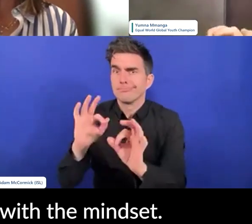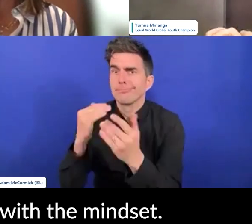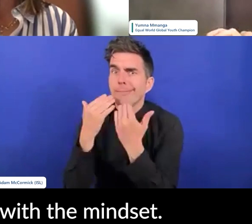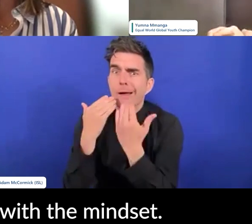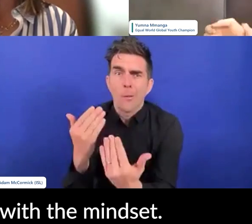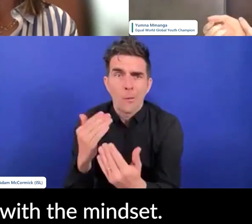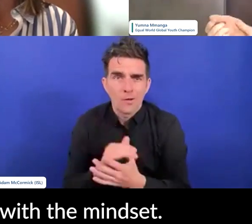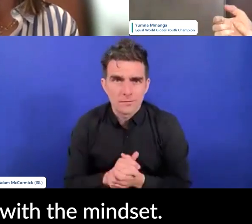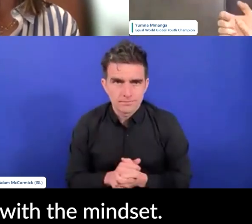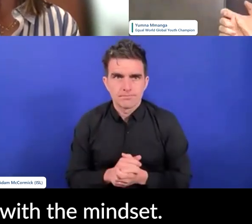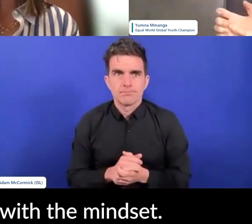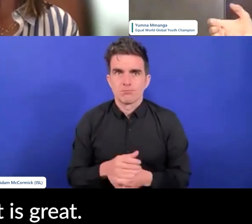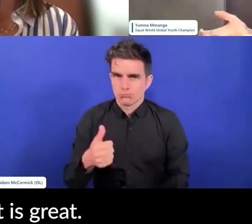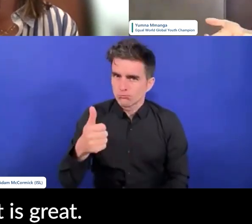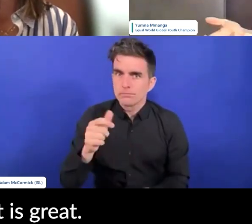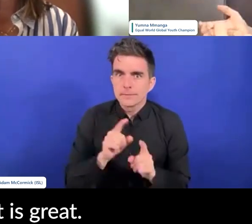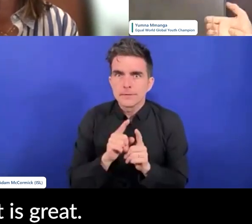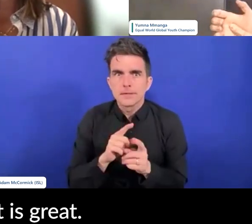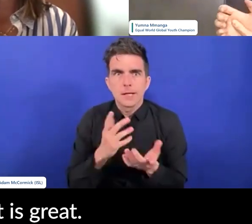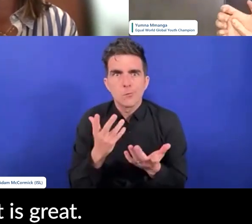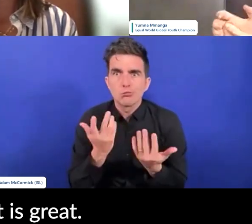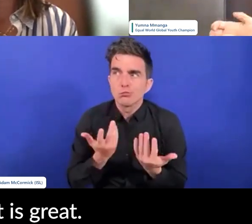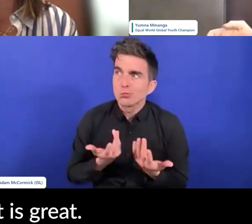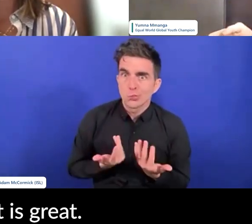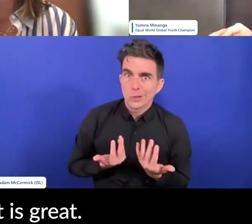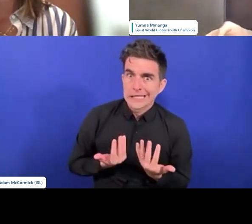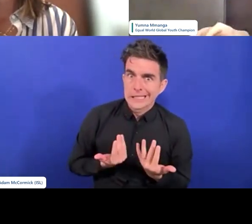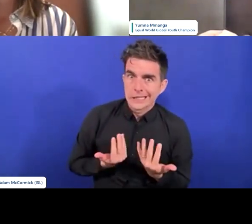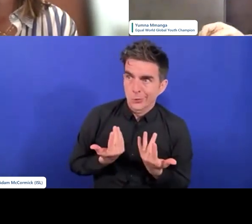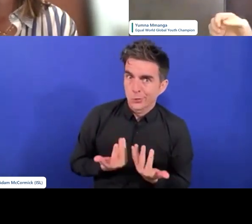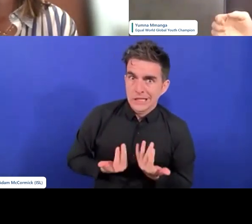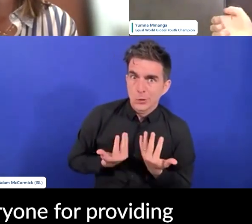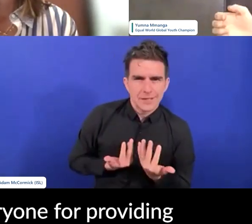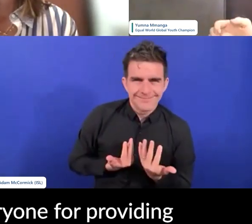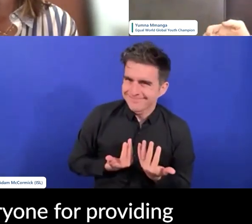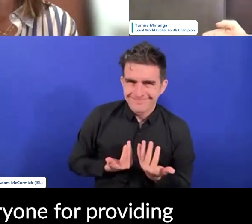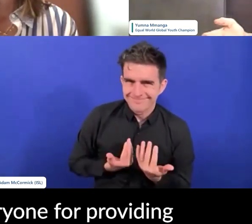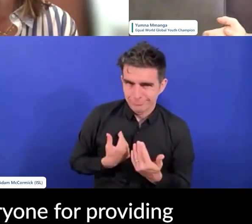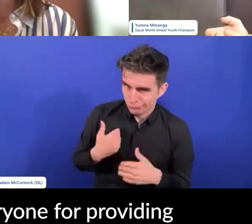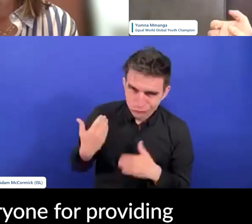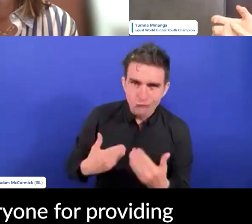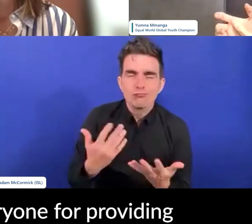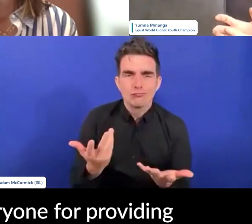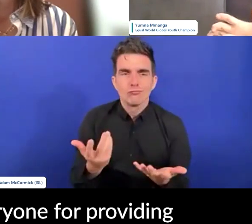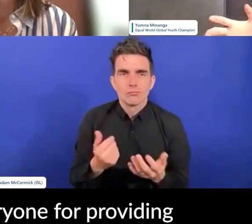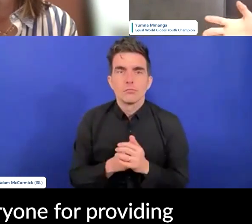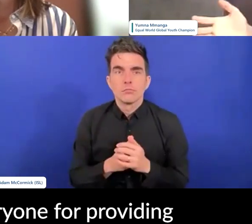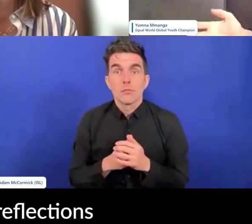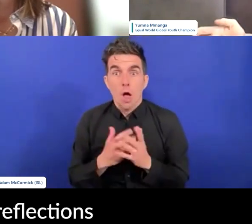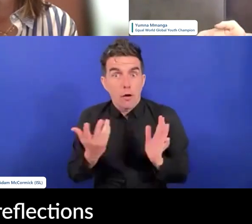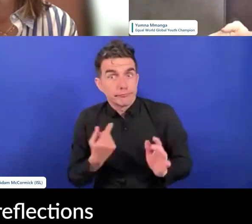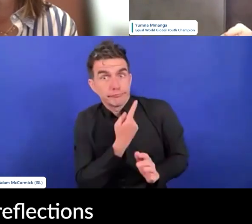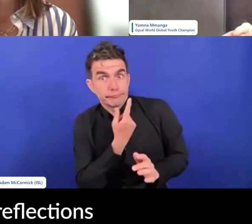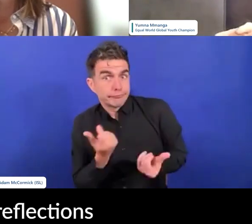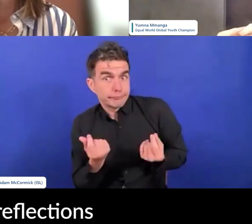come, starting with the mindset. I think that is great. Well, thank you everyone for providing